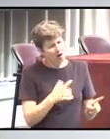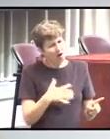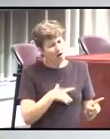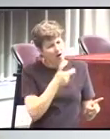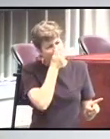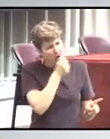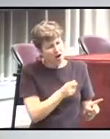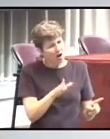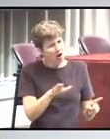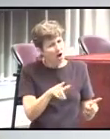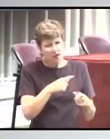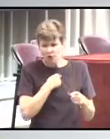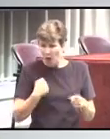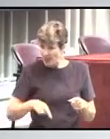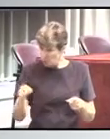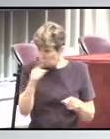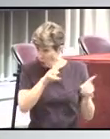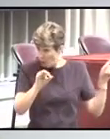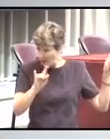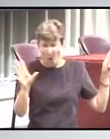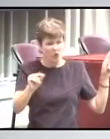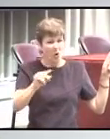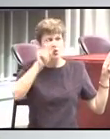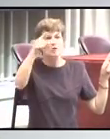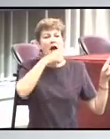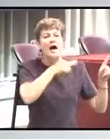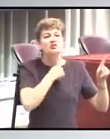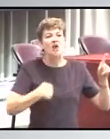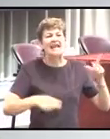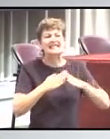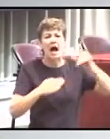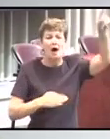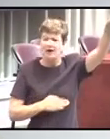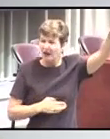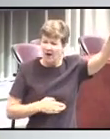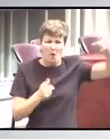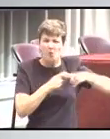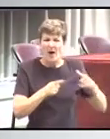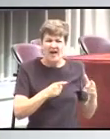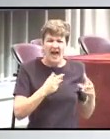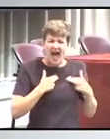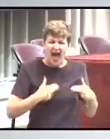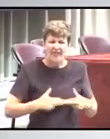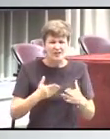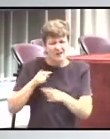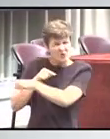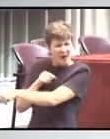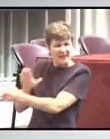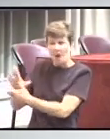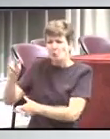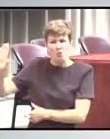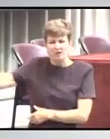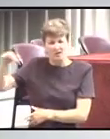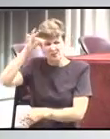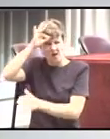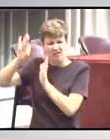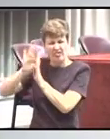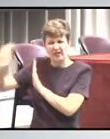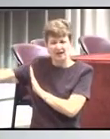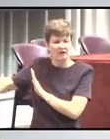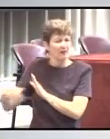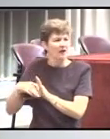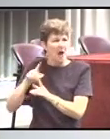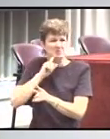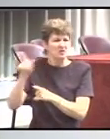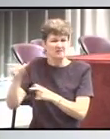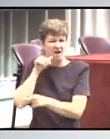so interesting. I said, what about the Chinese? You go to Waikiki? Oh, no, we go to Chinatown. I said, but the health service is right on campus. No, we know nothing about it, and I'm